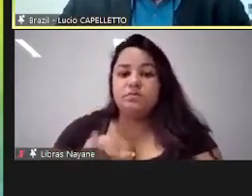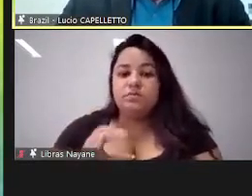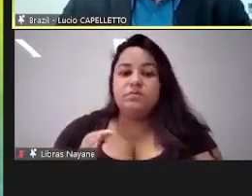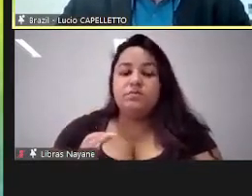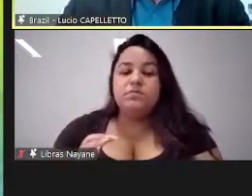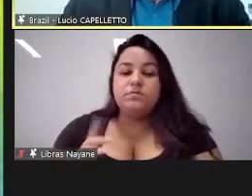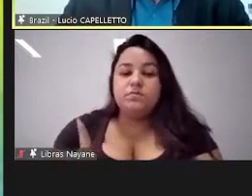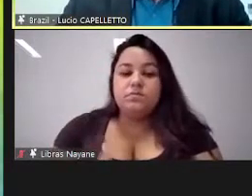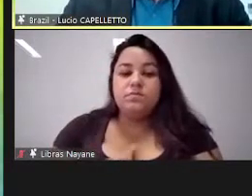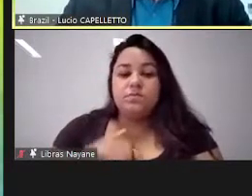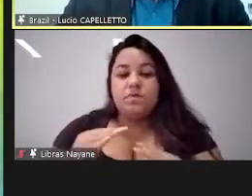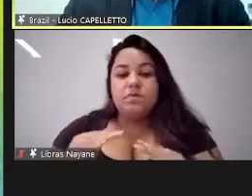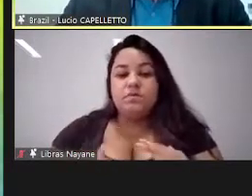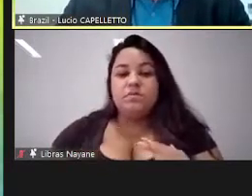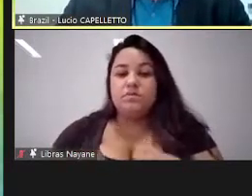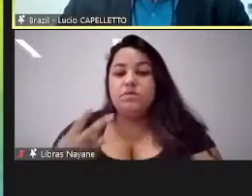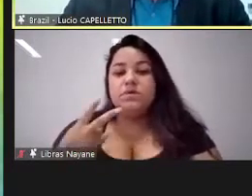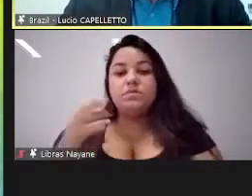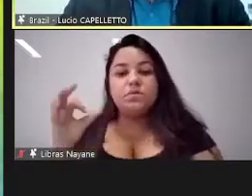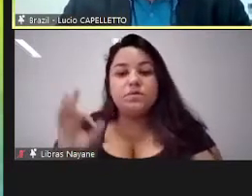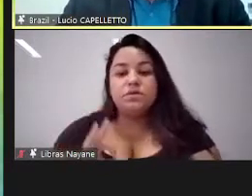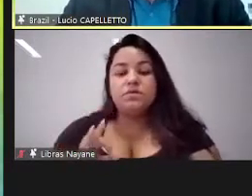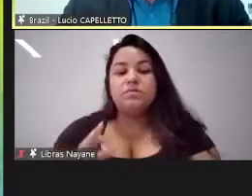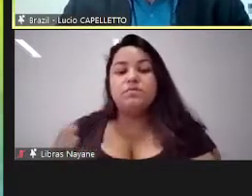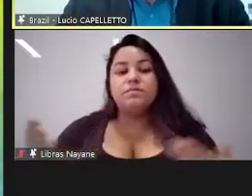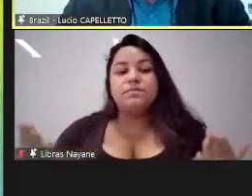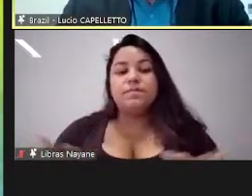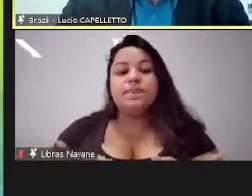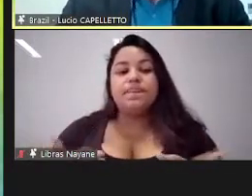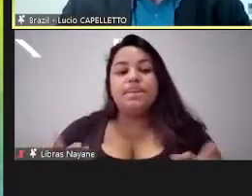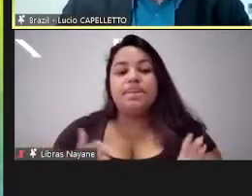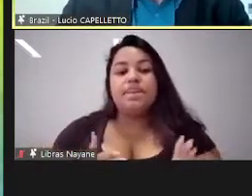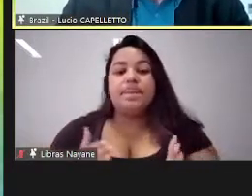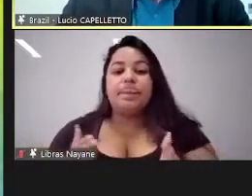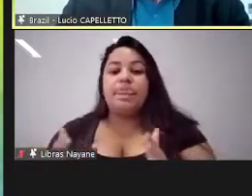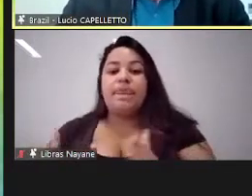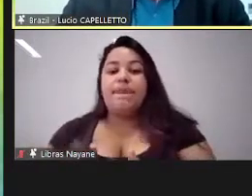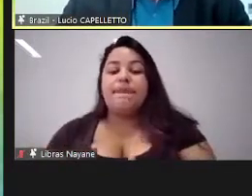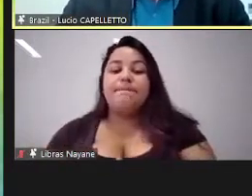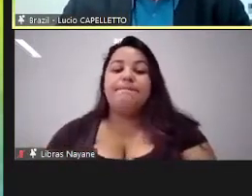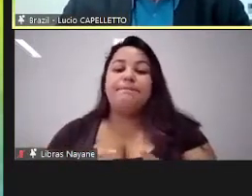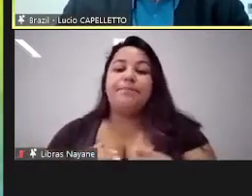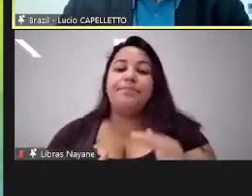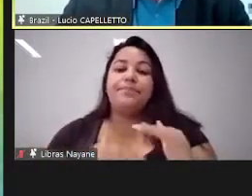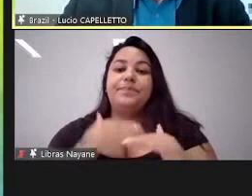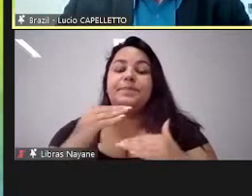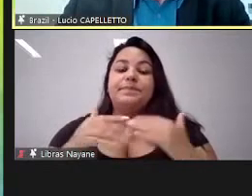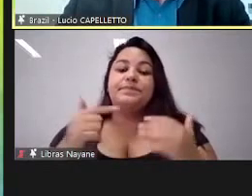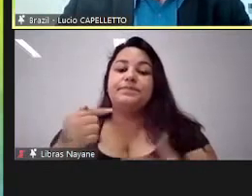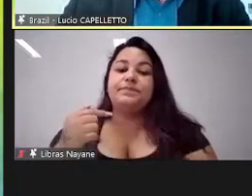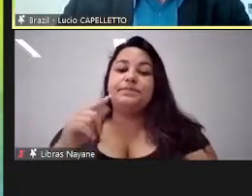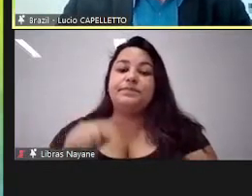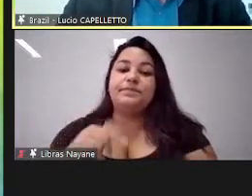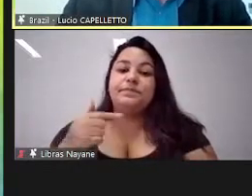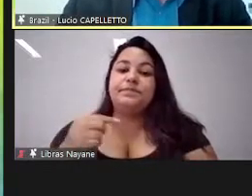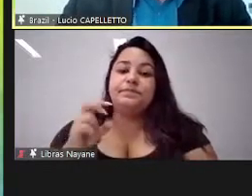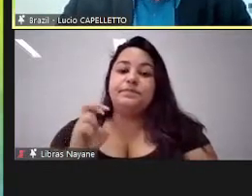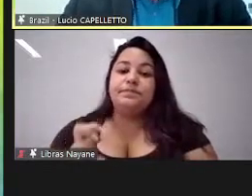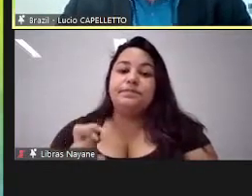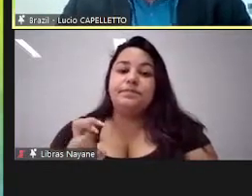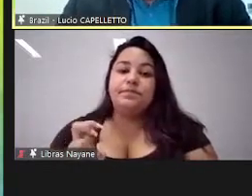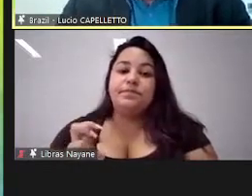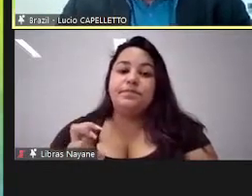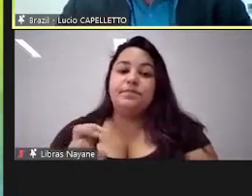the Selic rate was also dropping, reaching to 2%, and now is starting